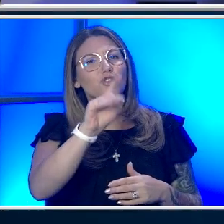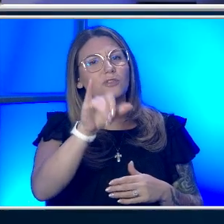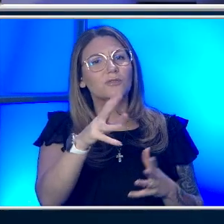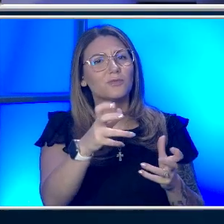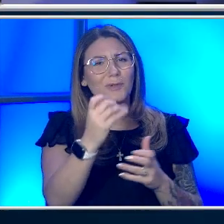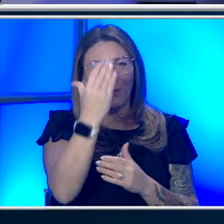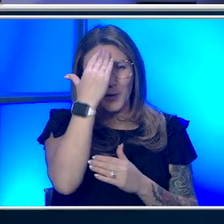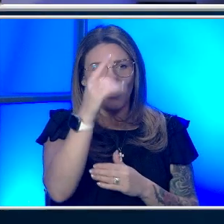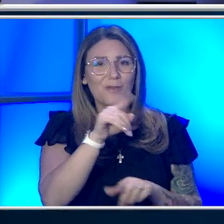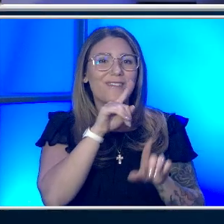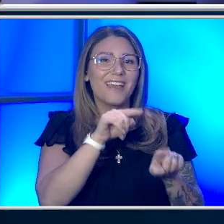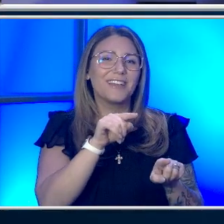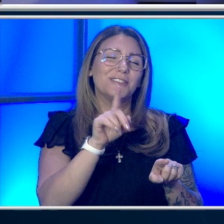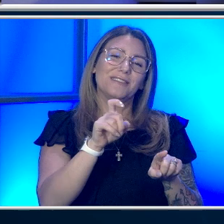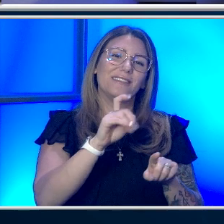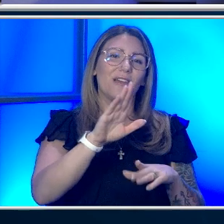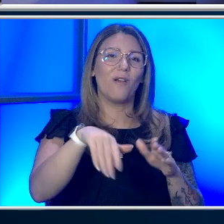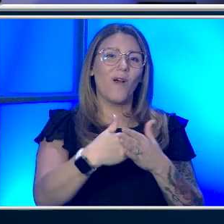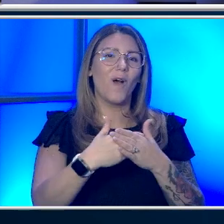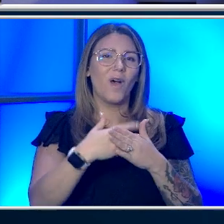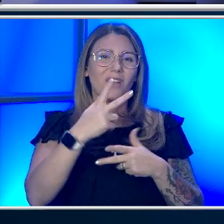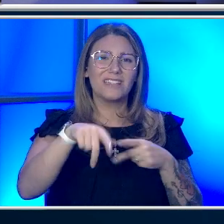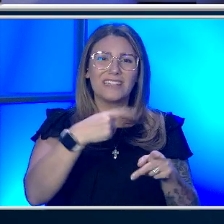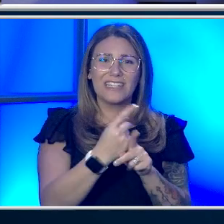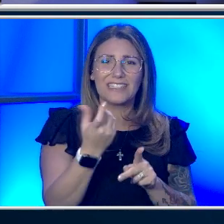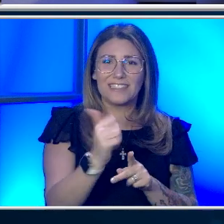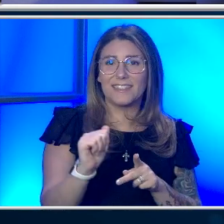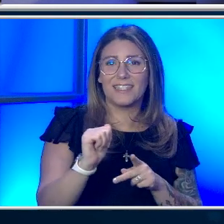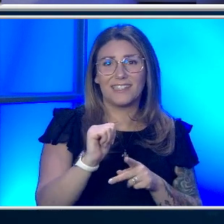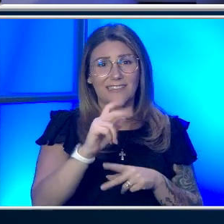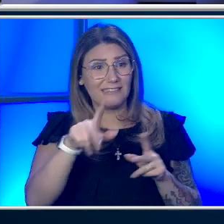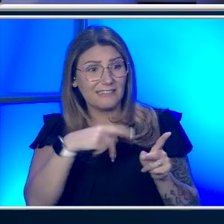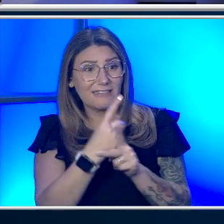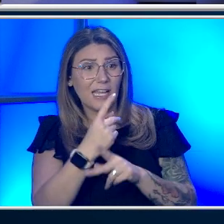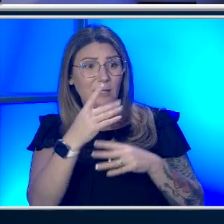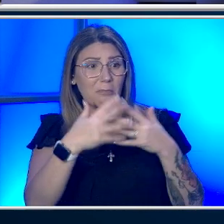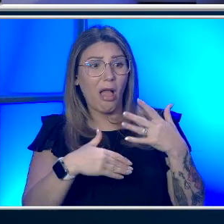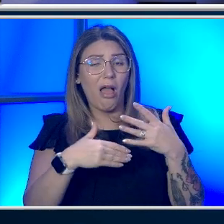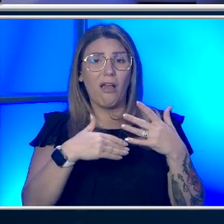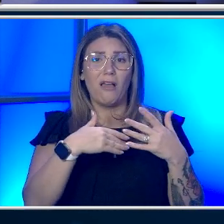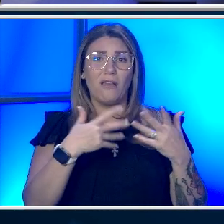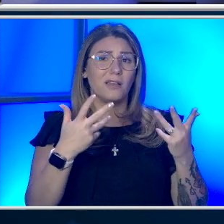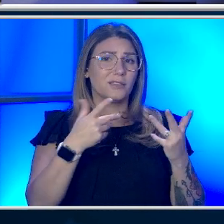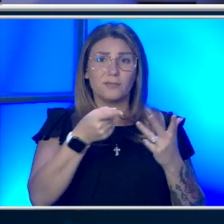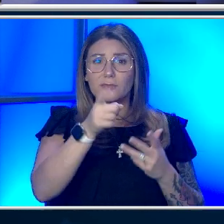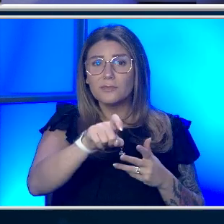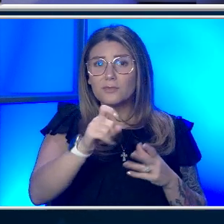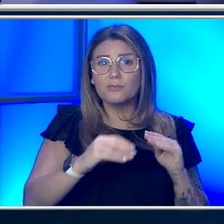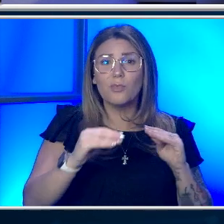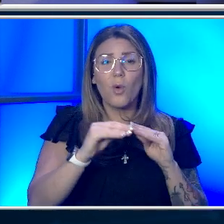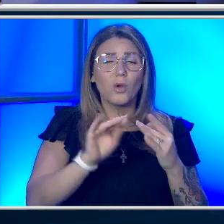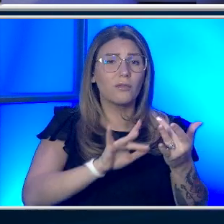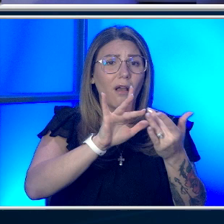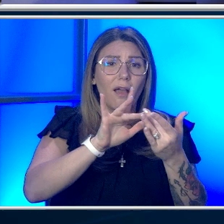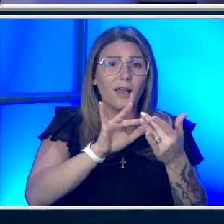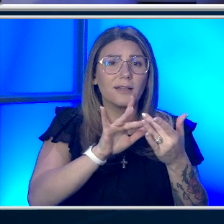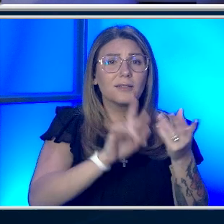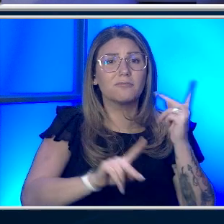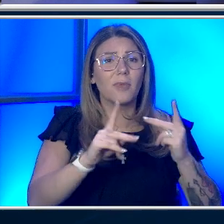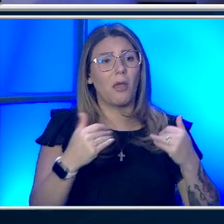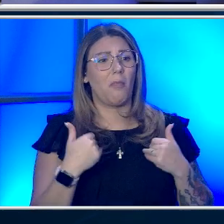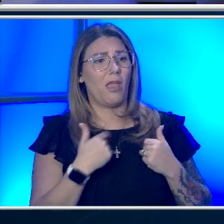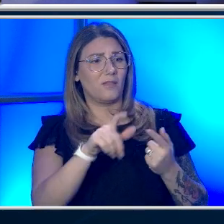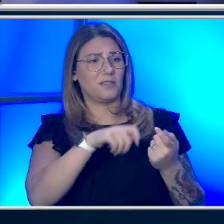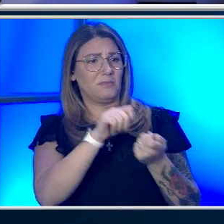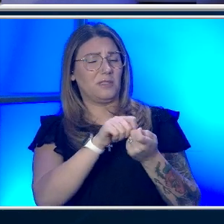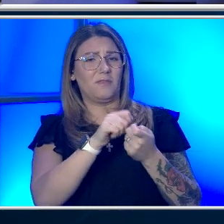all types, but is there any type of blood that you need more of, or do you contact people who have a certain type of blood type that you need to come out? So